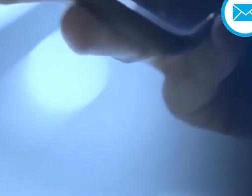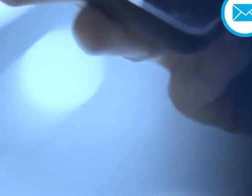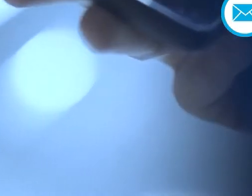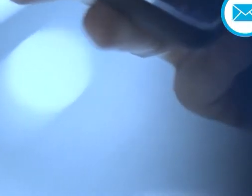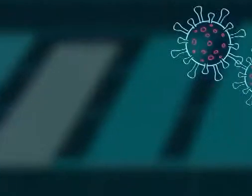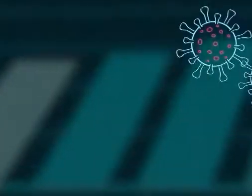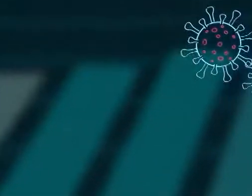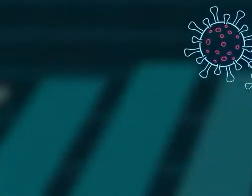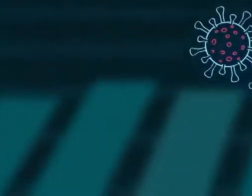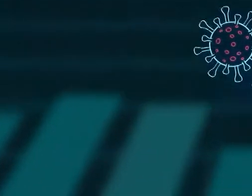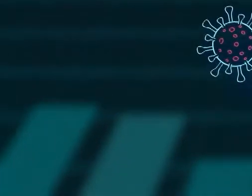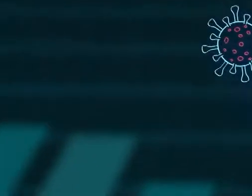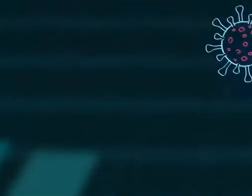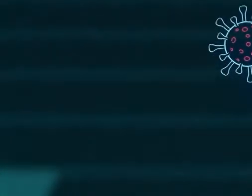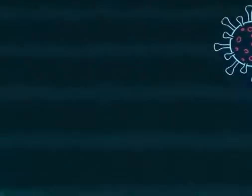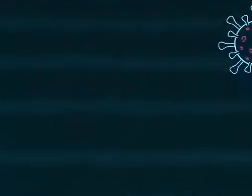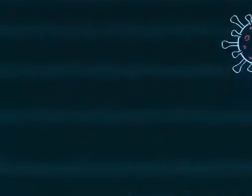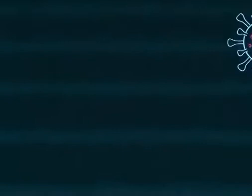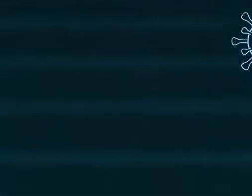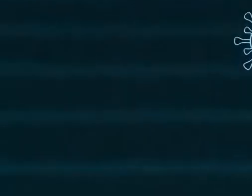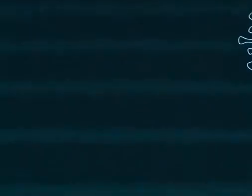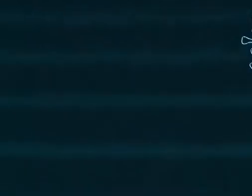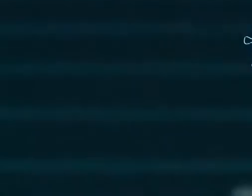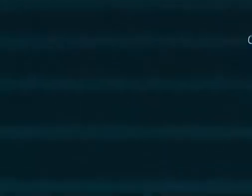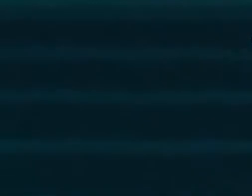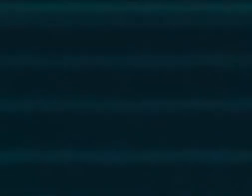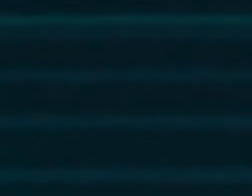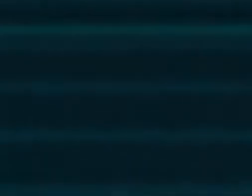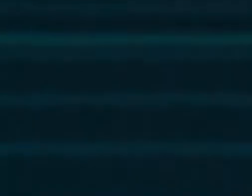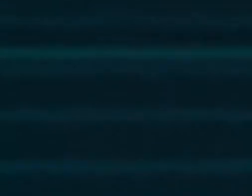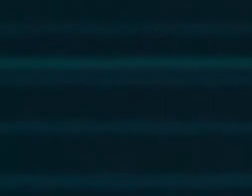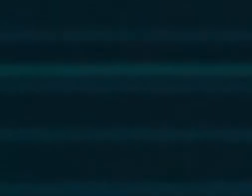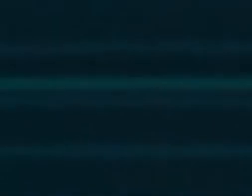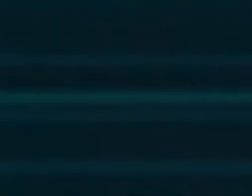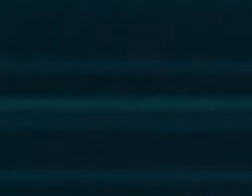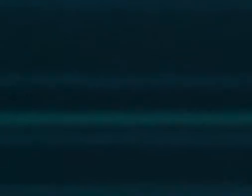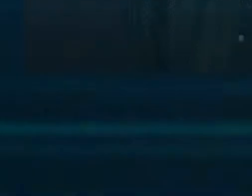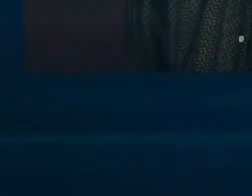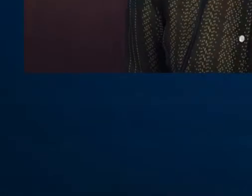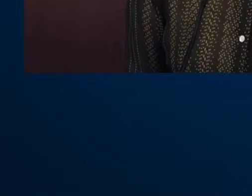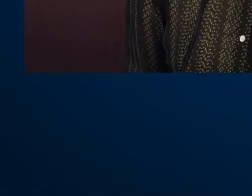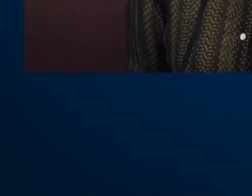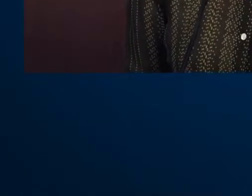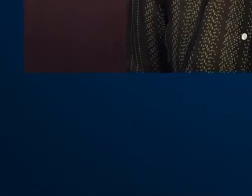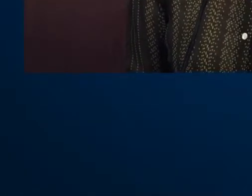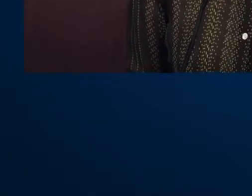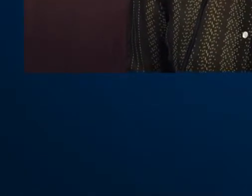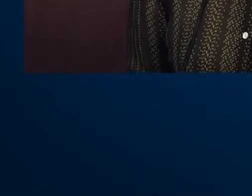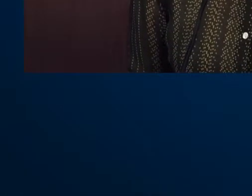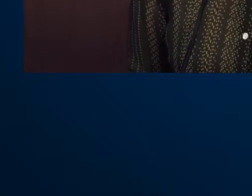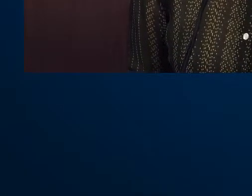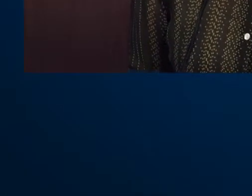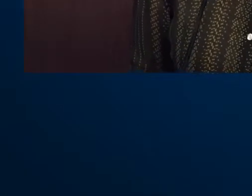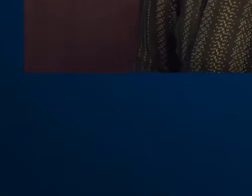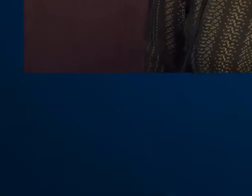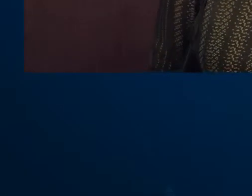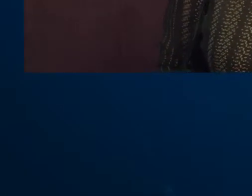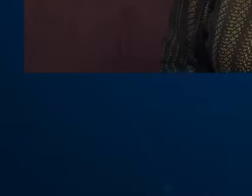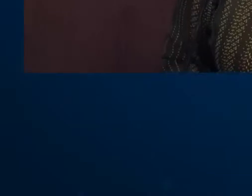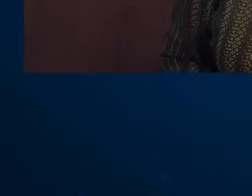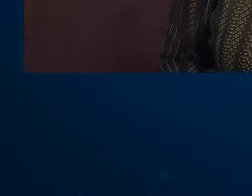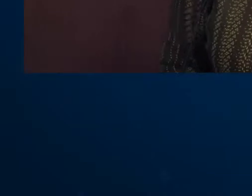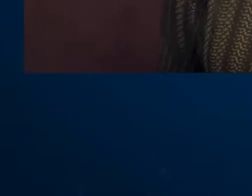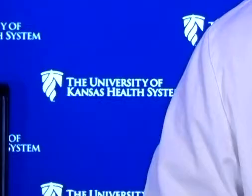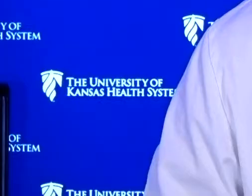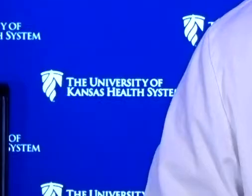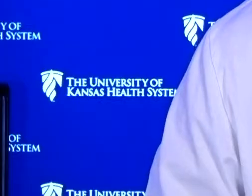count. Medical Director of Infection Prevention and Control, Dr. Dana Hawkinson, joins us this Monday. How do we look coming out of the weekend? Good morning to you, by the way. Yeah, I mean, we're